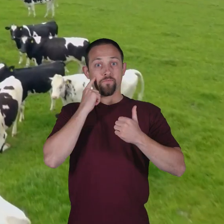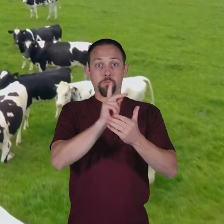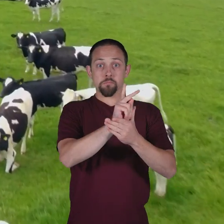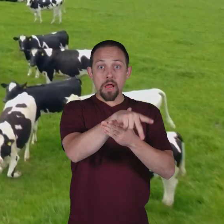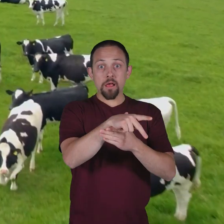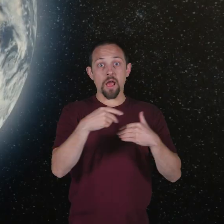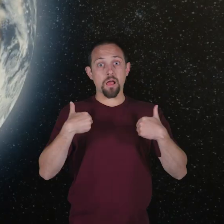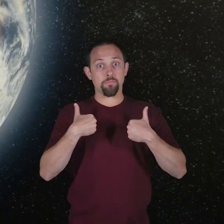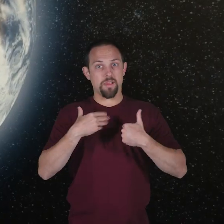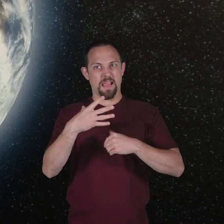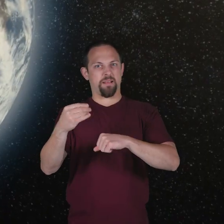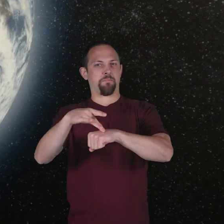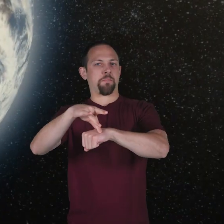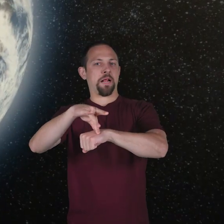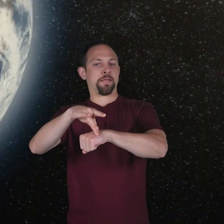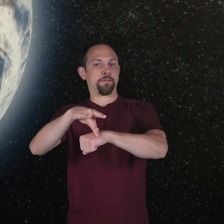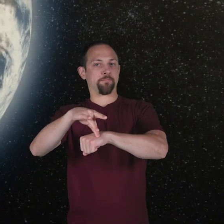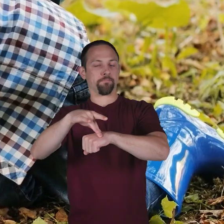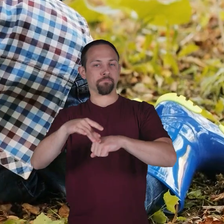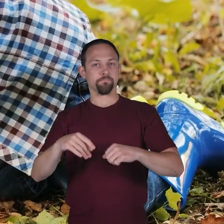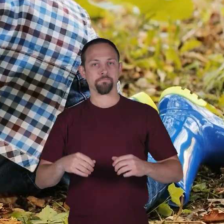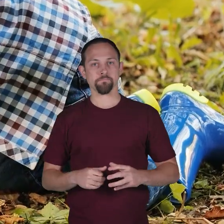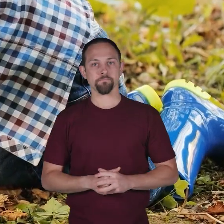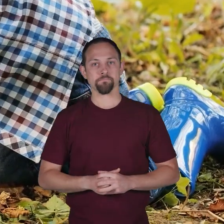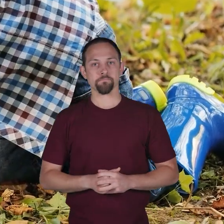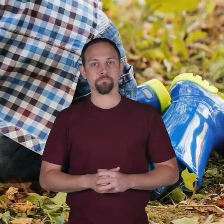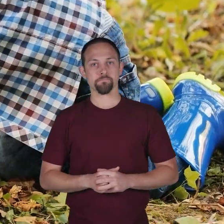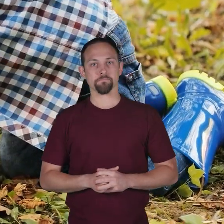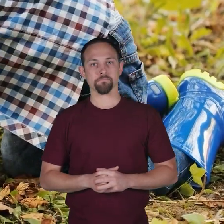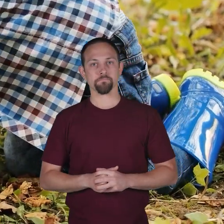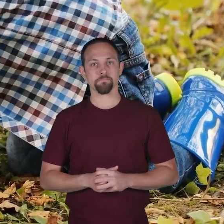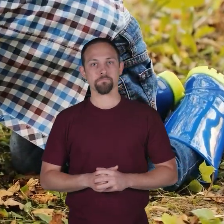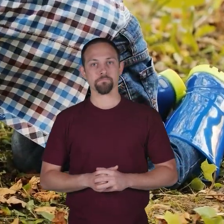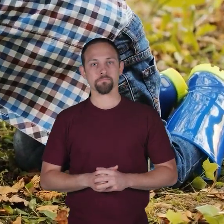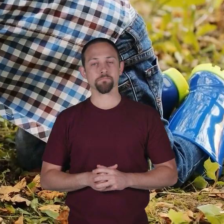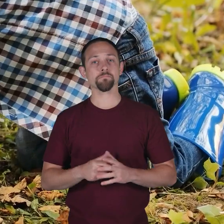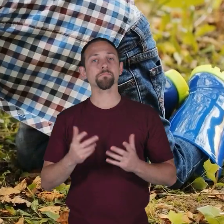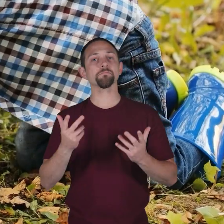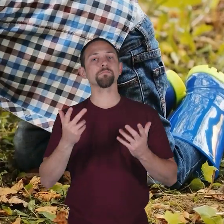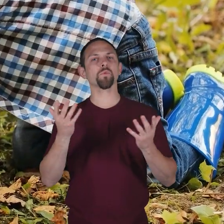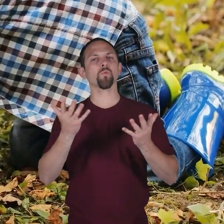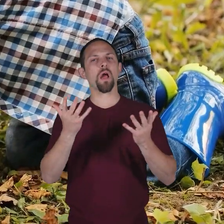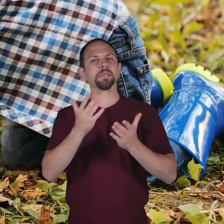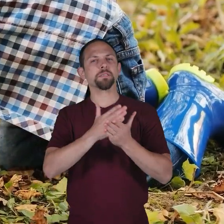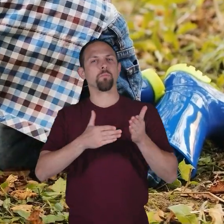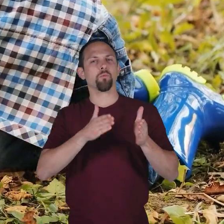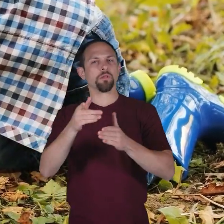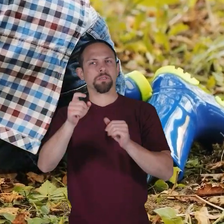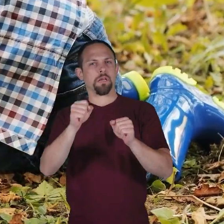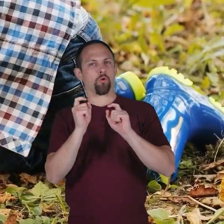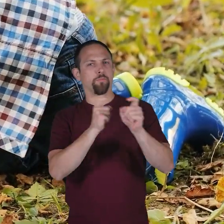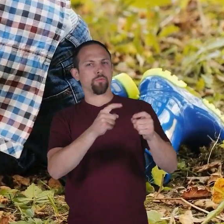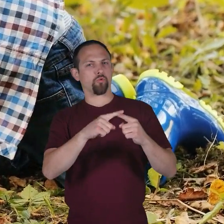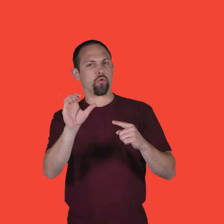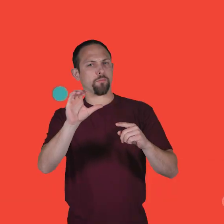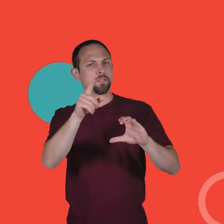animals and the planet what are some ways you contribute to the carbon cycle